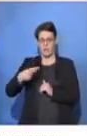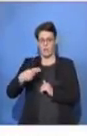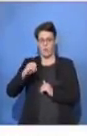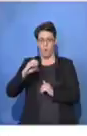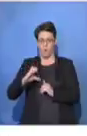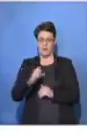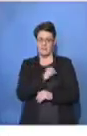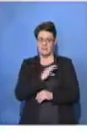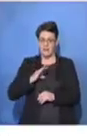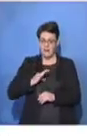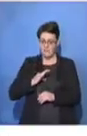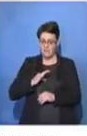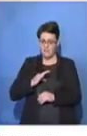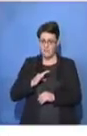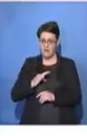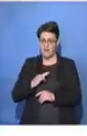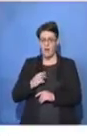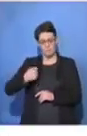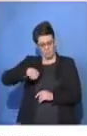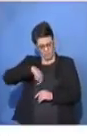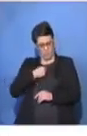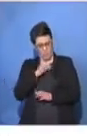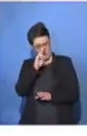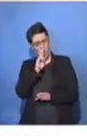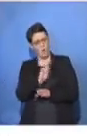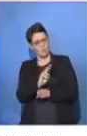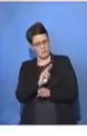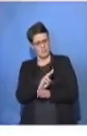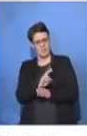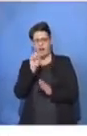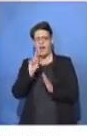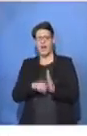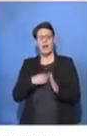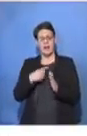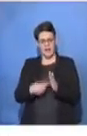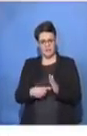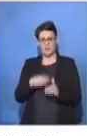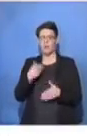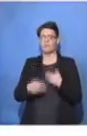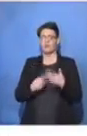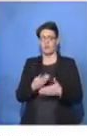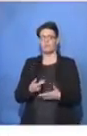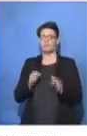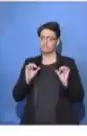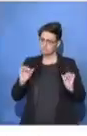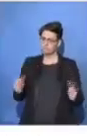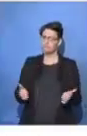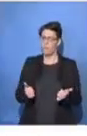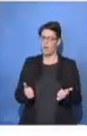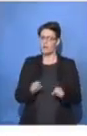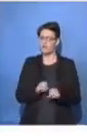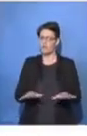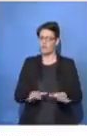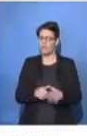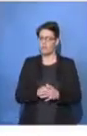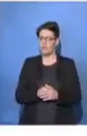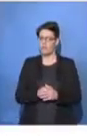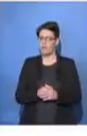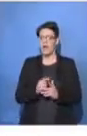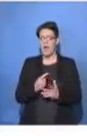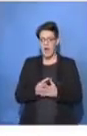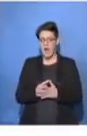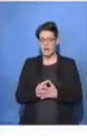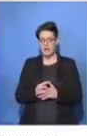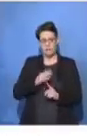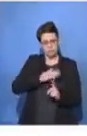level, the mission observed that the elections proceeded generally well and within a